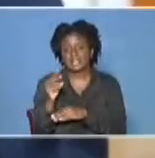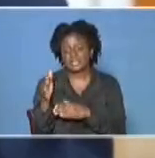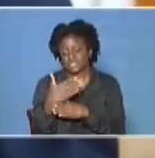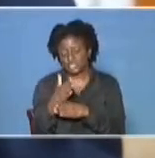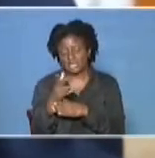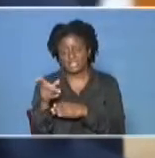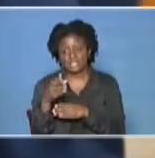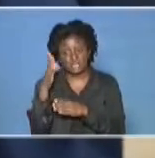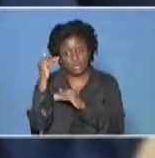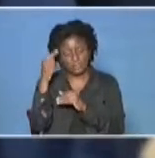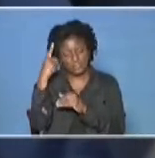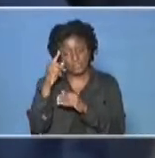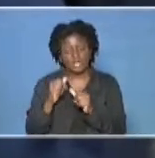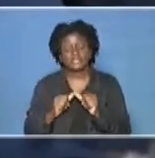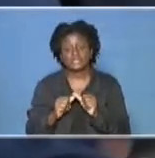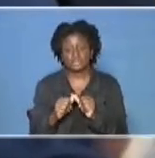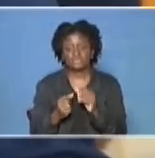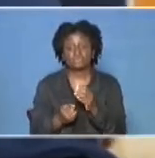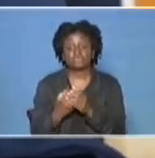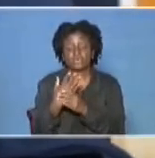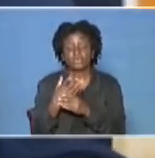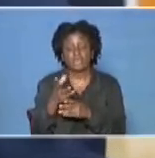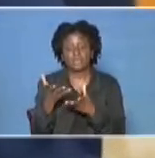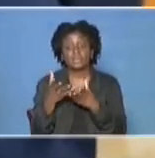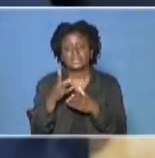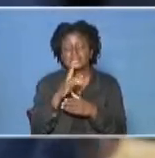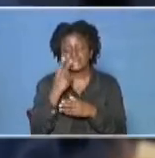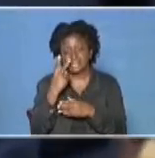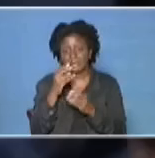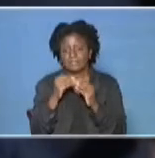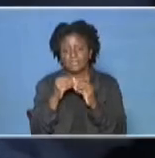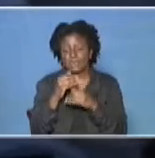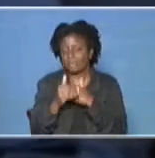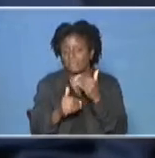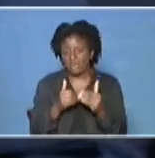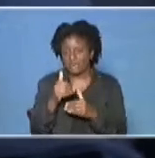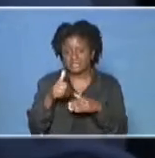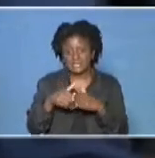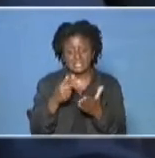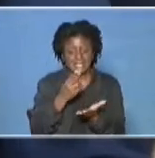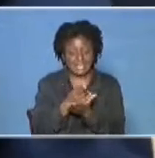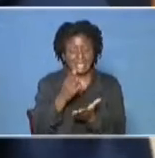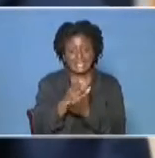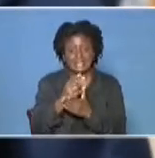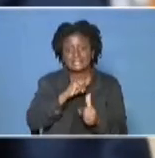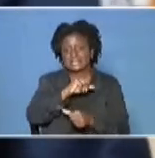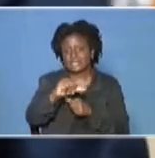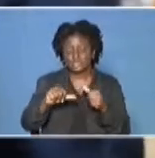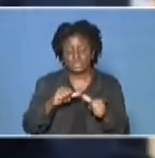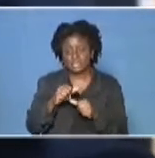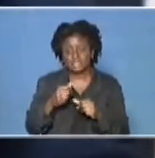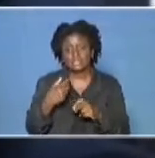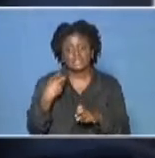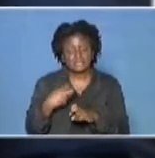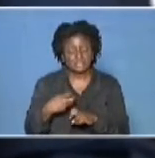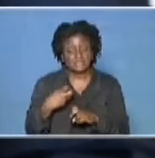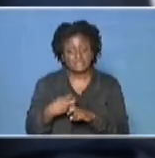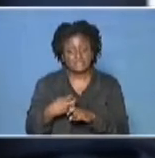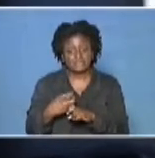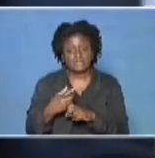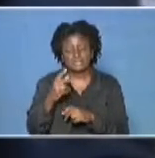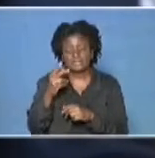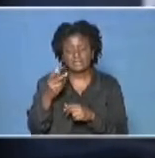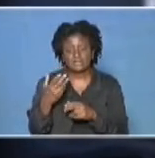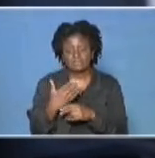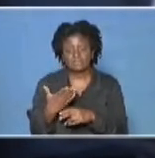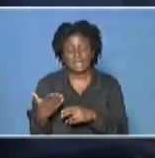see more progress in a Haiti situation. It's a complex and complex issues that multifaceted that needs to be